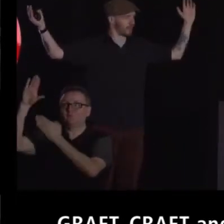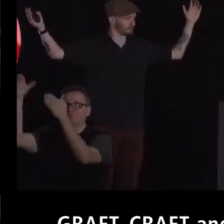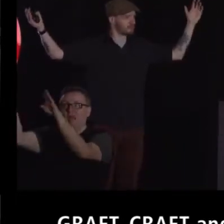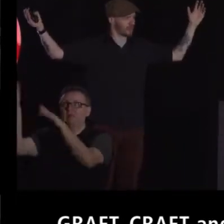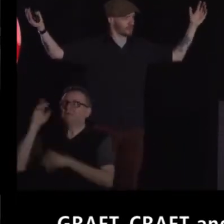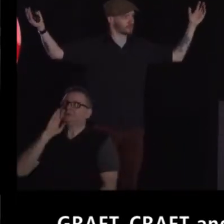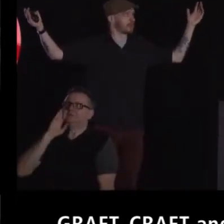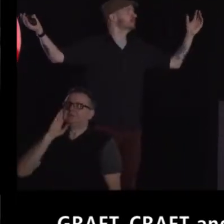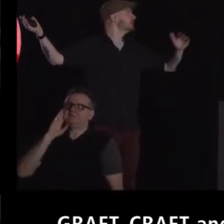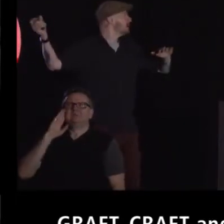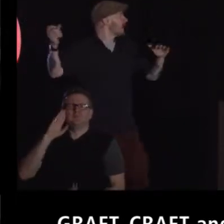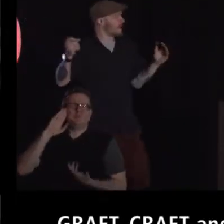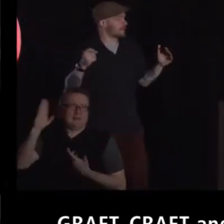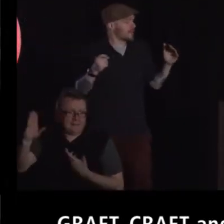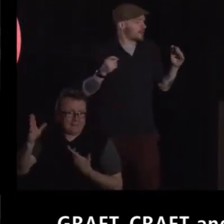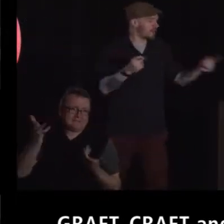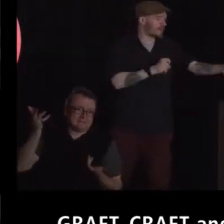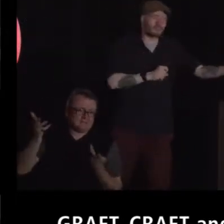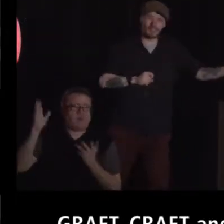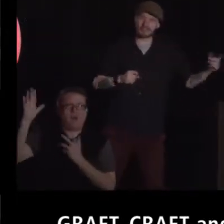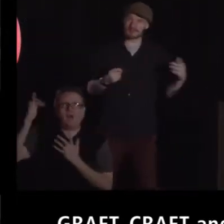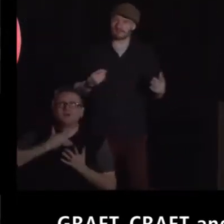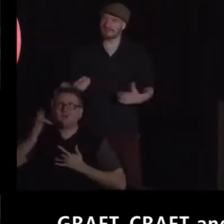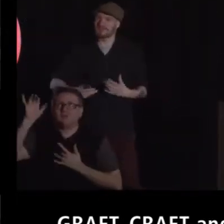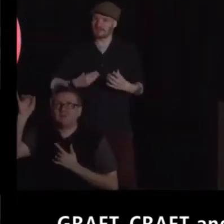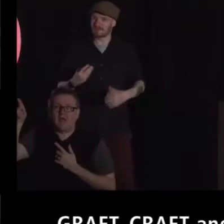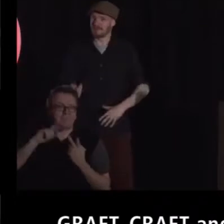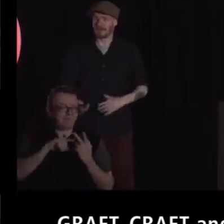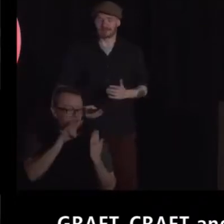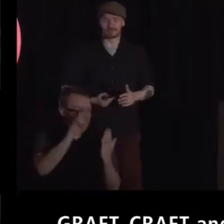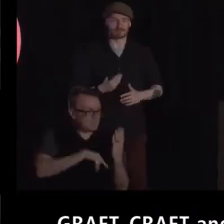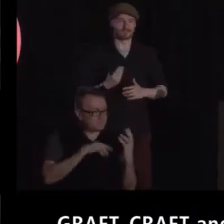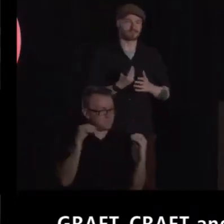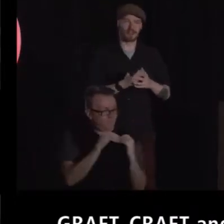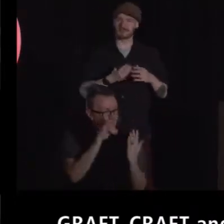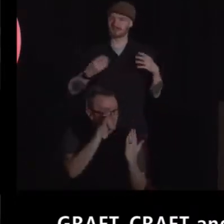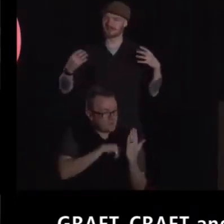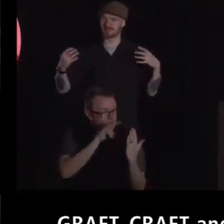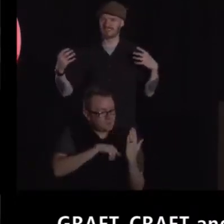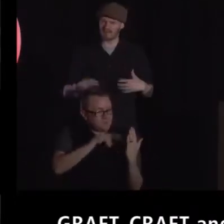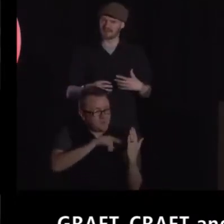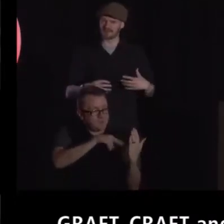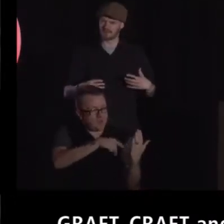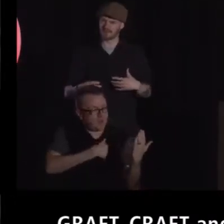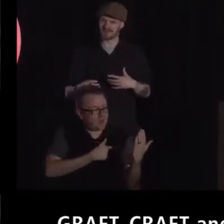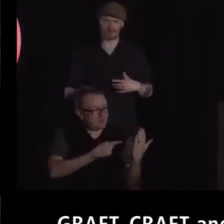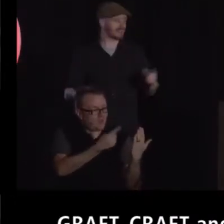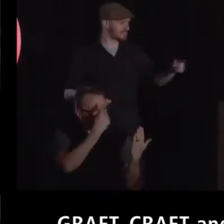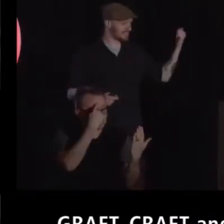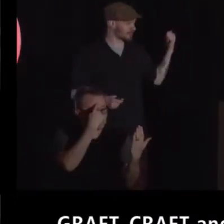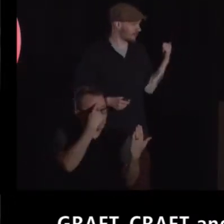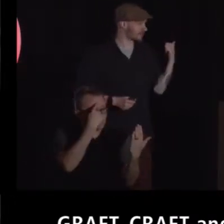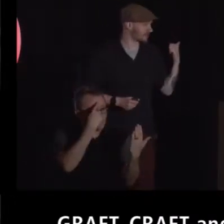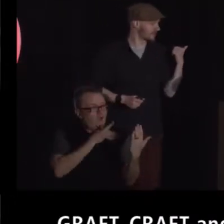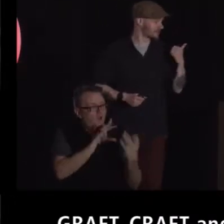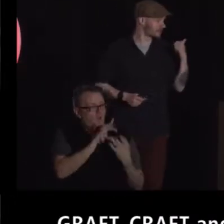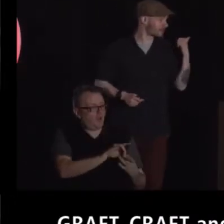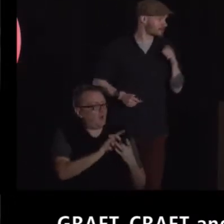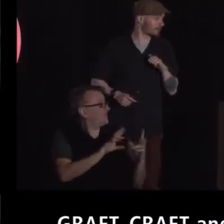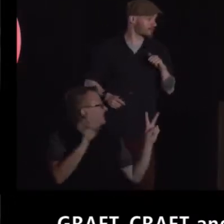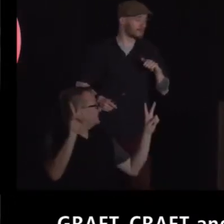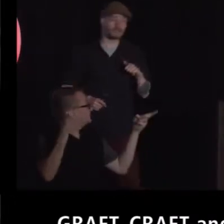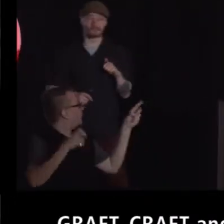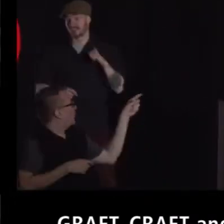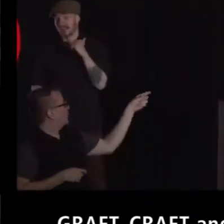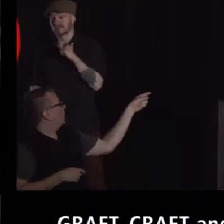will die, and we'll all die. But then I started reading a bit more about stuff and just found this stuff that really helps you put you in your place. And this quote,